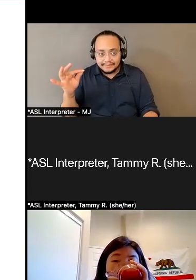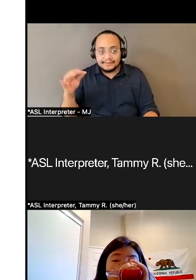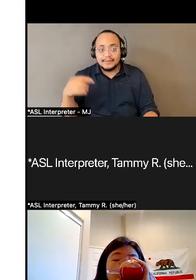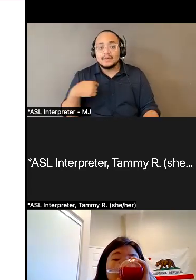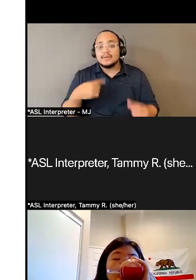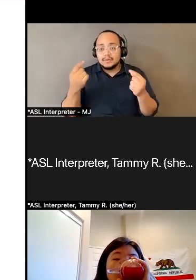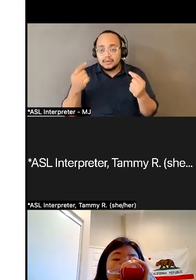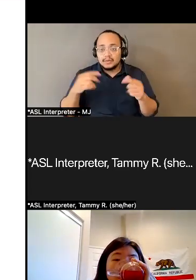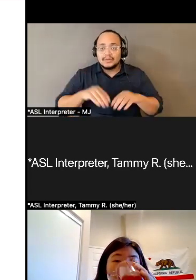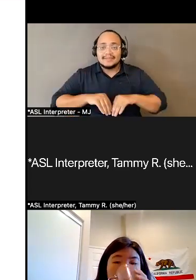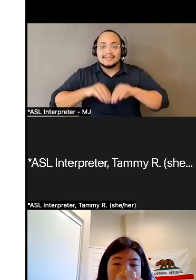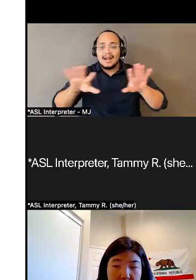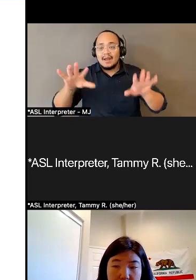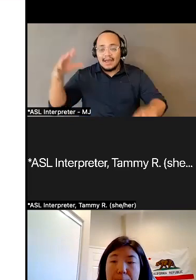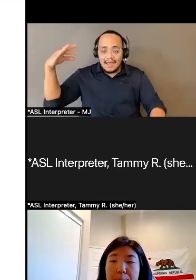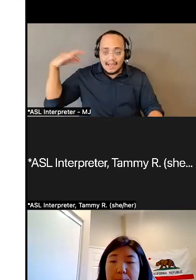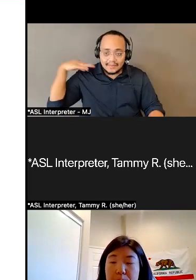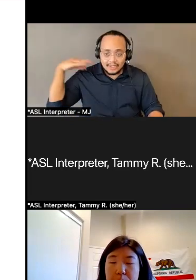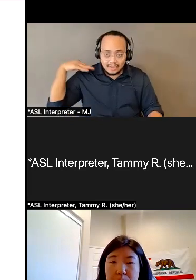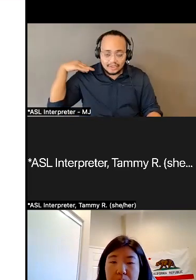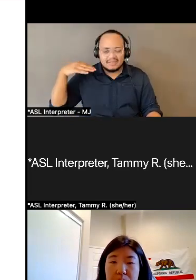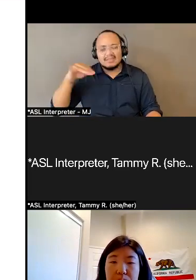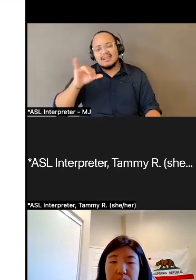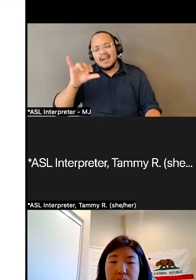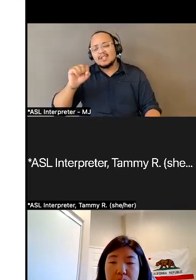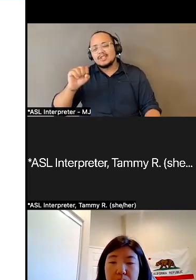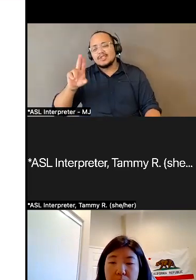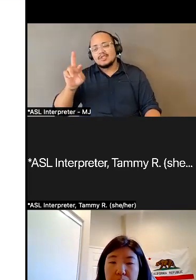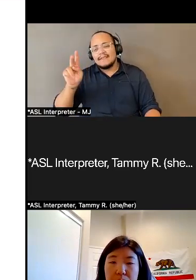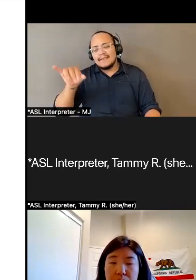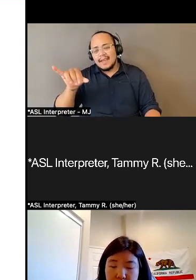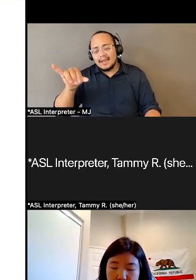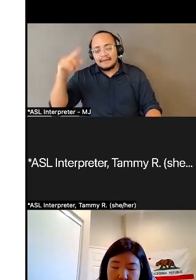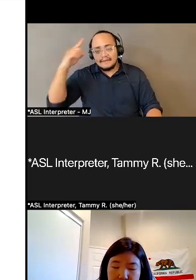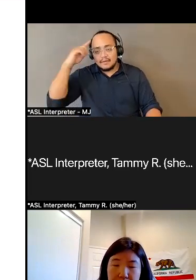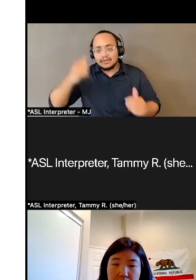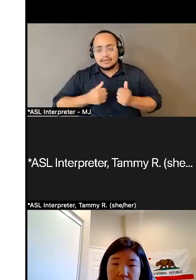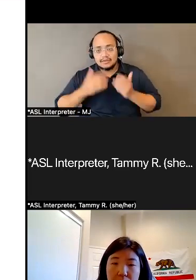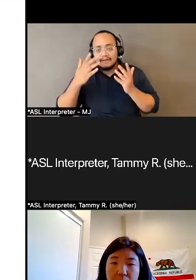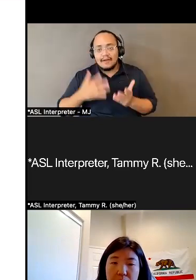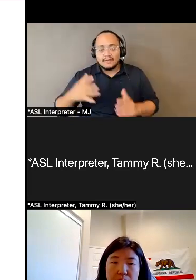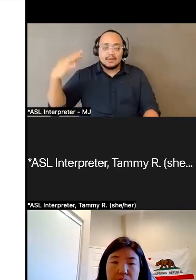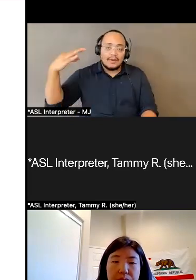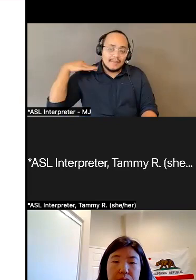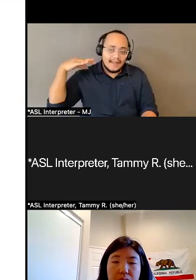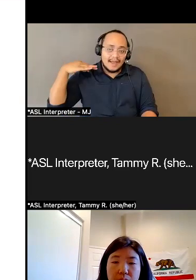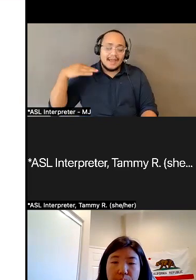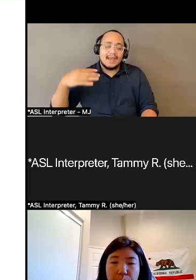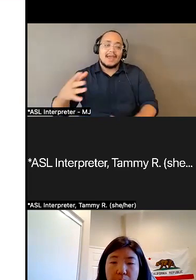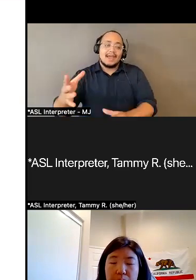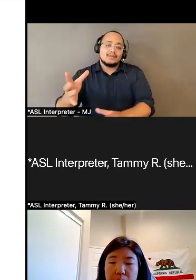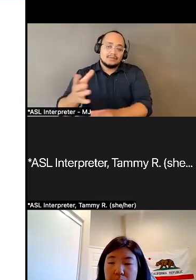put out applications, and it's a survey and it's a way for survivors to apply for and receive direct